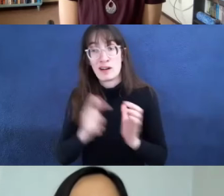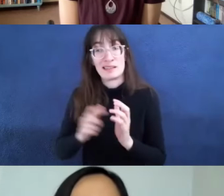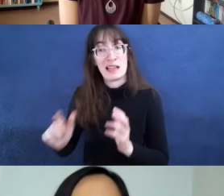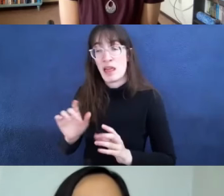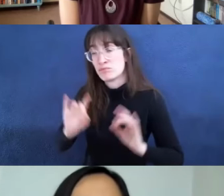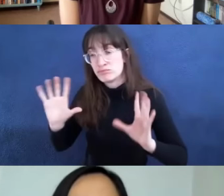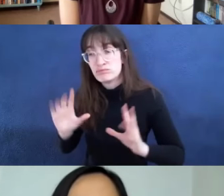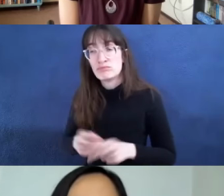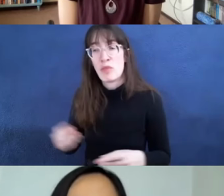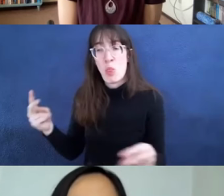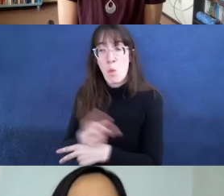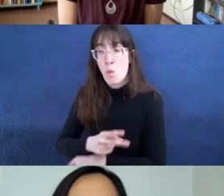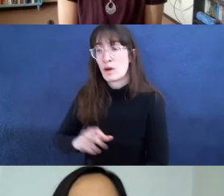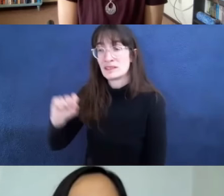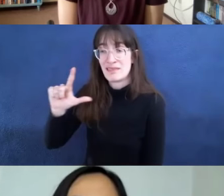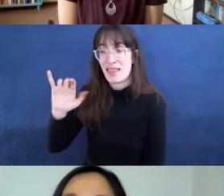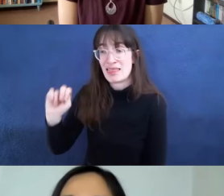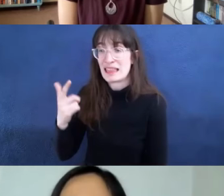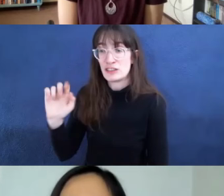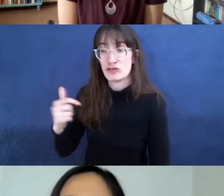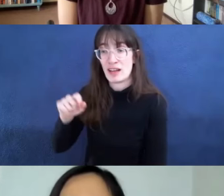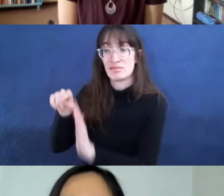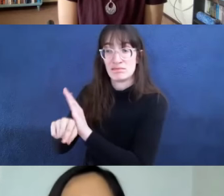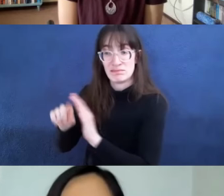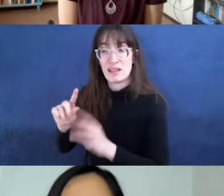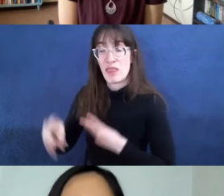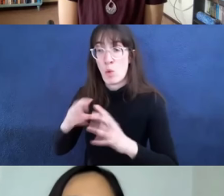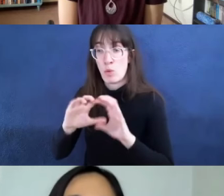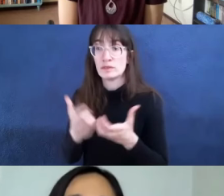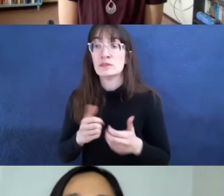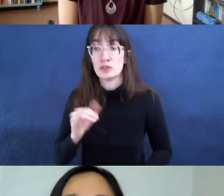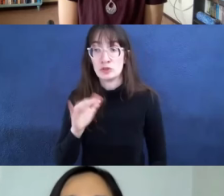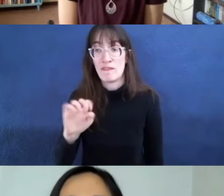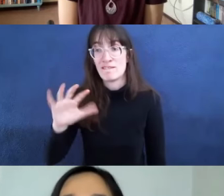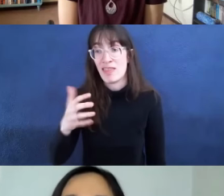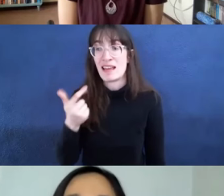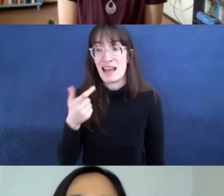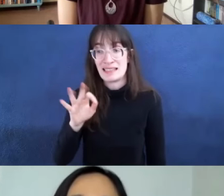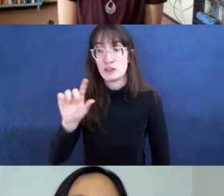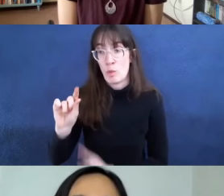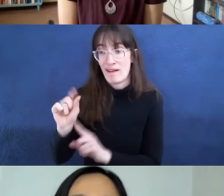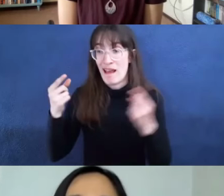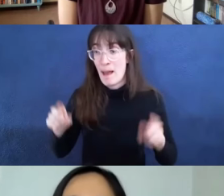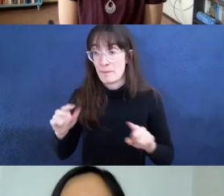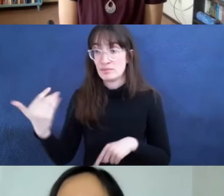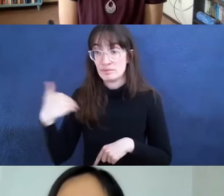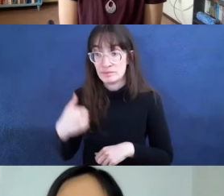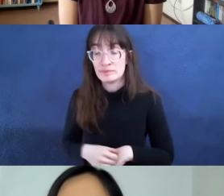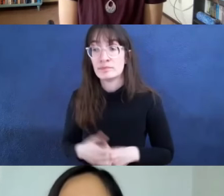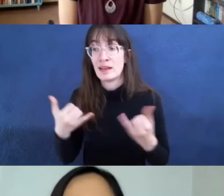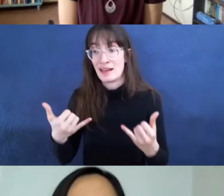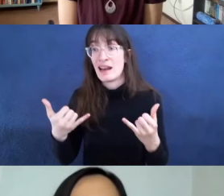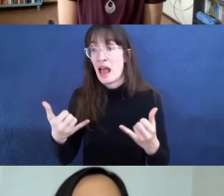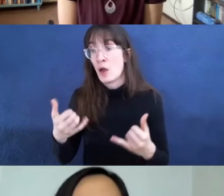the nation. So that was June 15th, 1920. And then this upcoming Saturday is